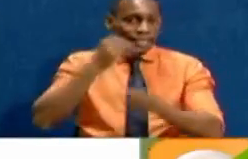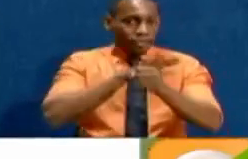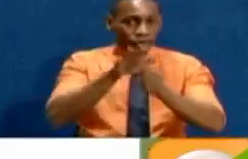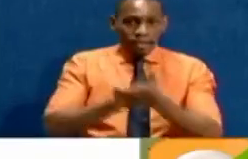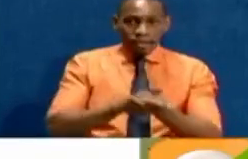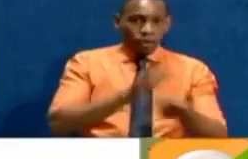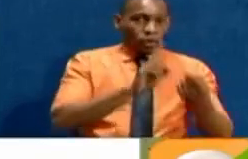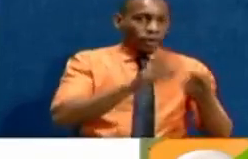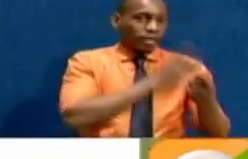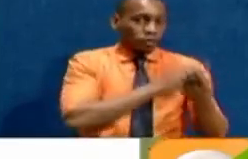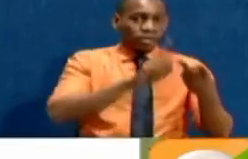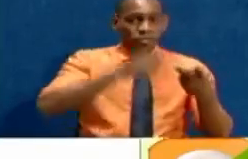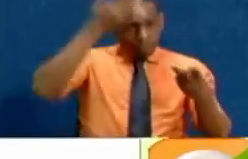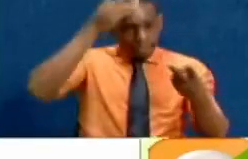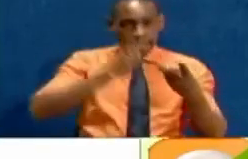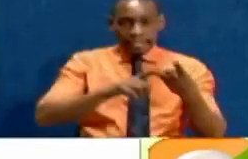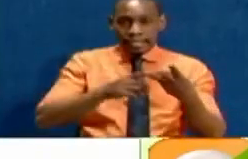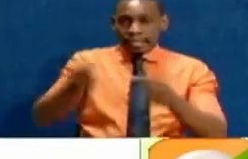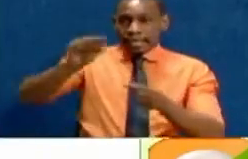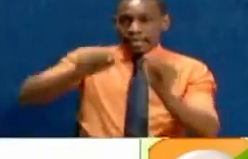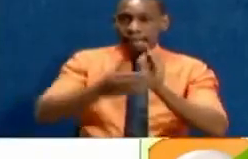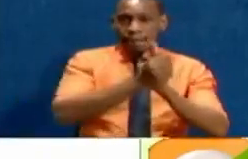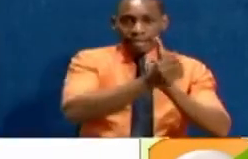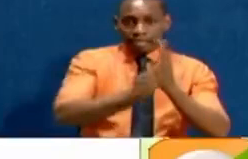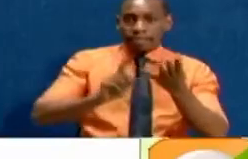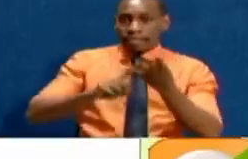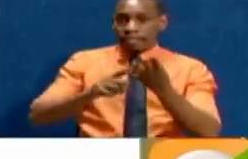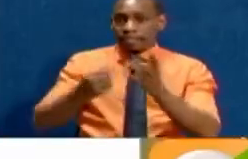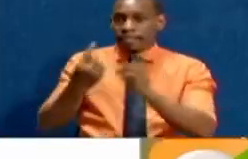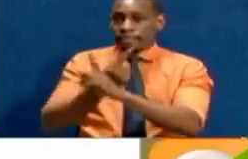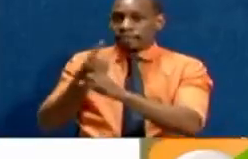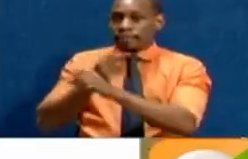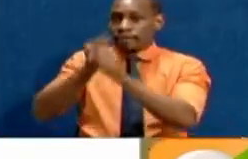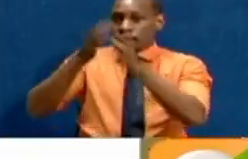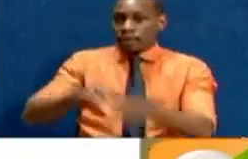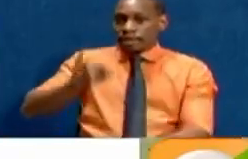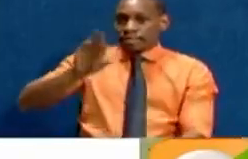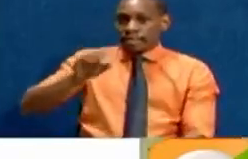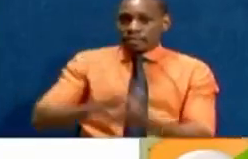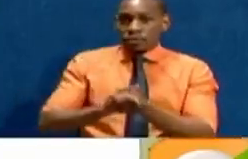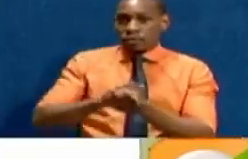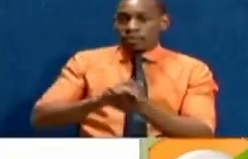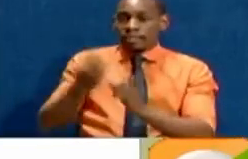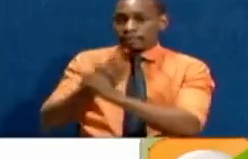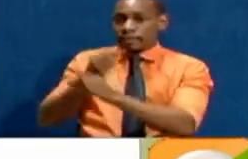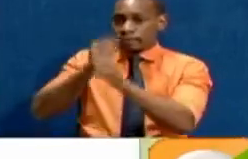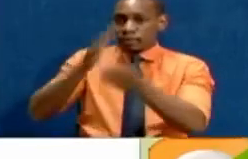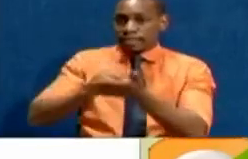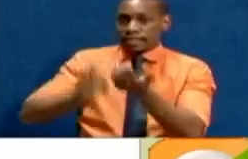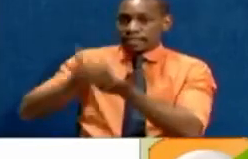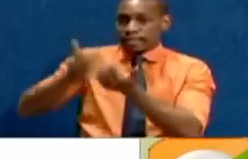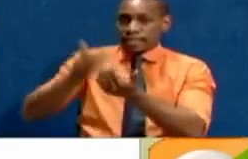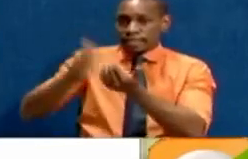virus. From doctors, nurses, lab technicians, anesthetists and ICU staff, housekeeping staff and those who take care